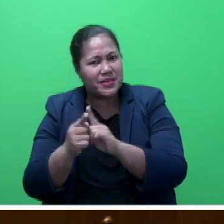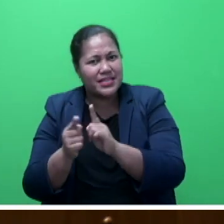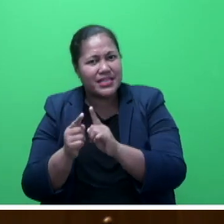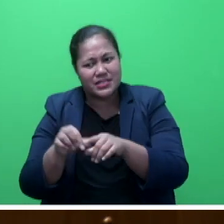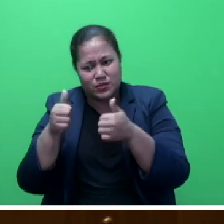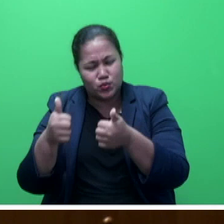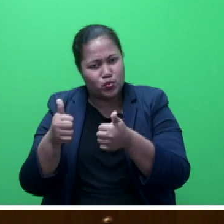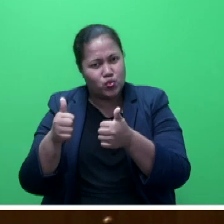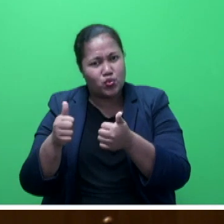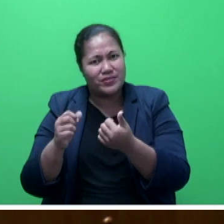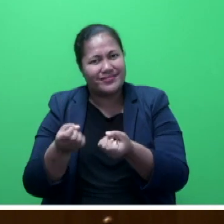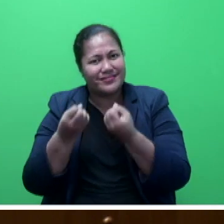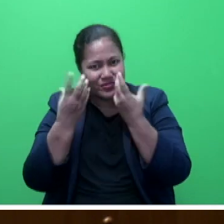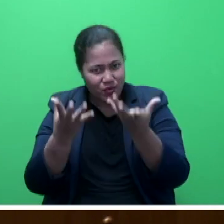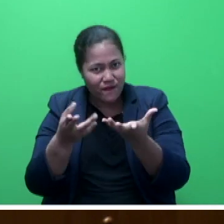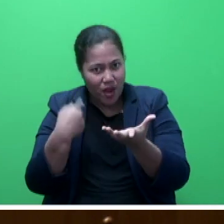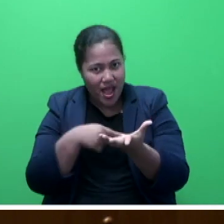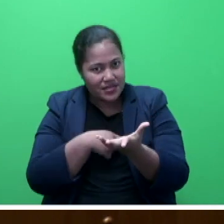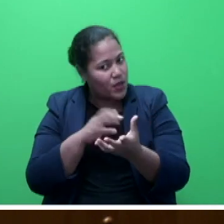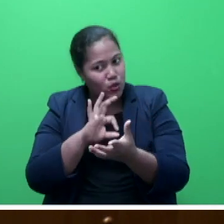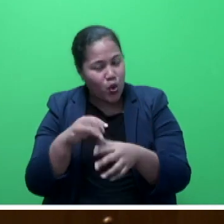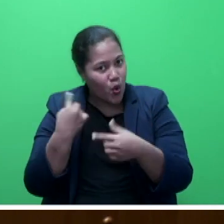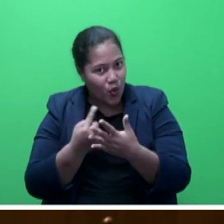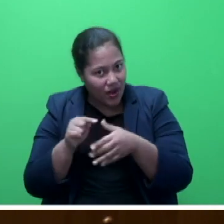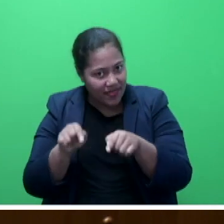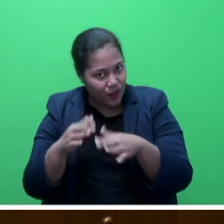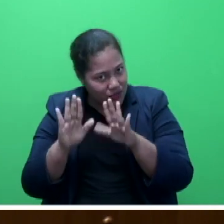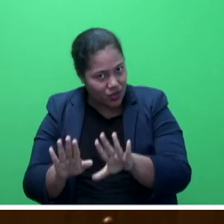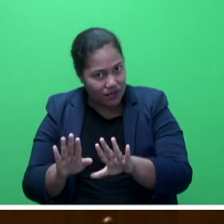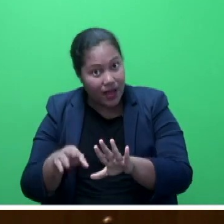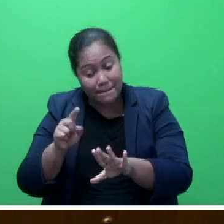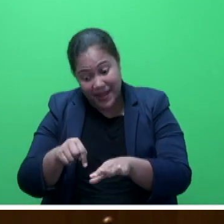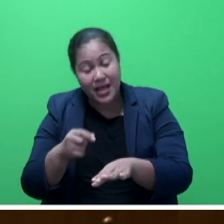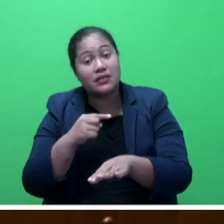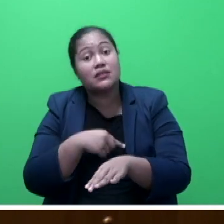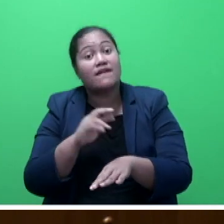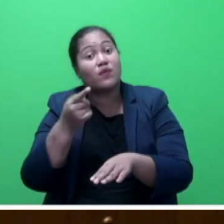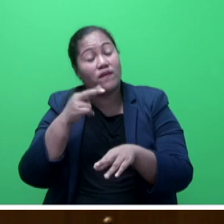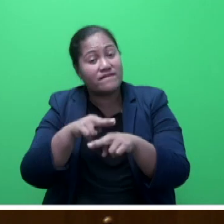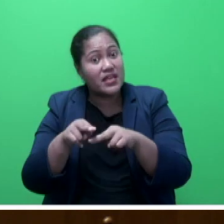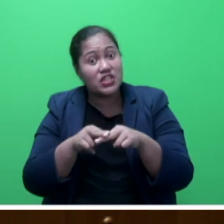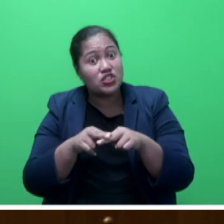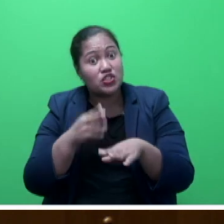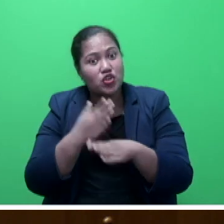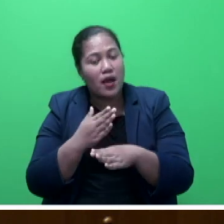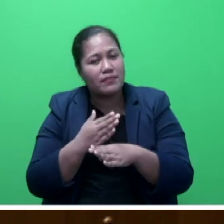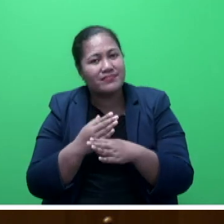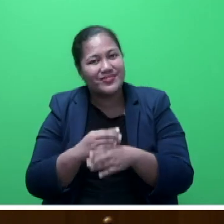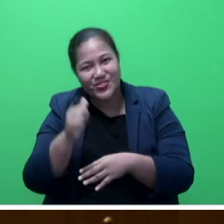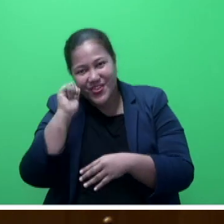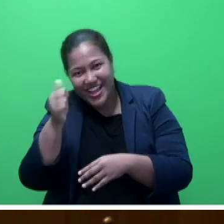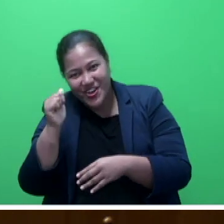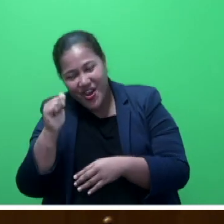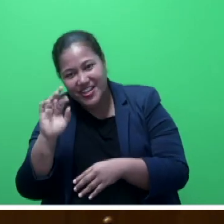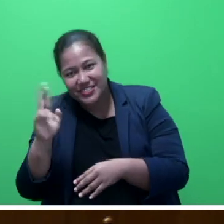but it is not the only one. It will be Fiji's job to acknowledge those efforts and then insist on